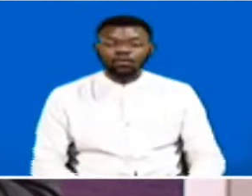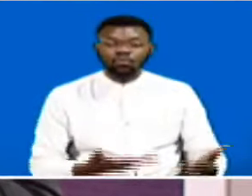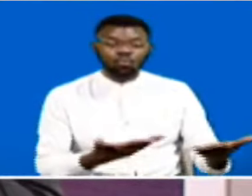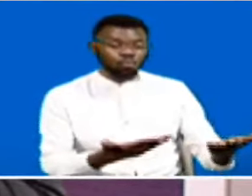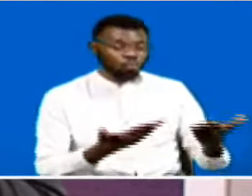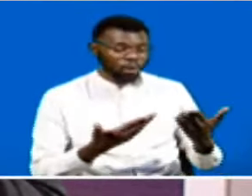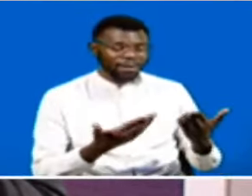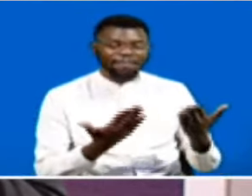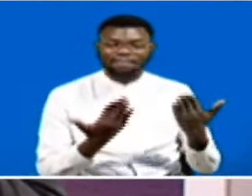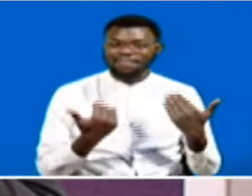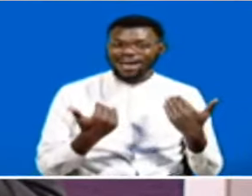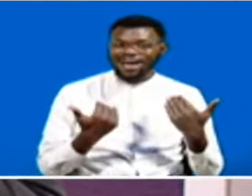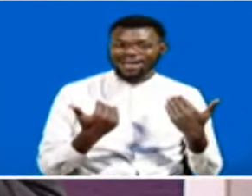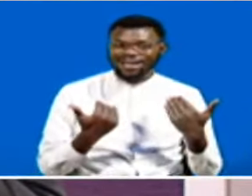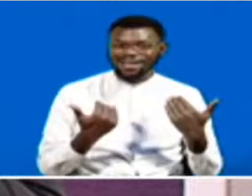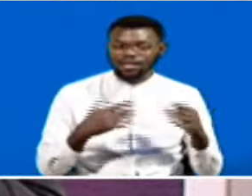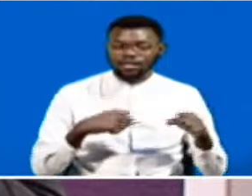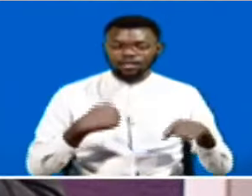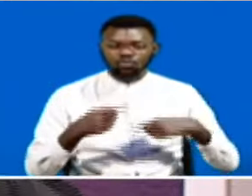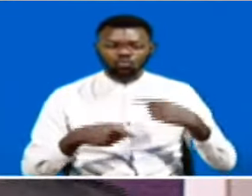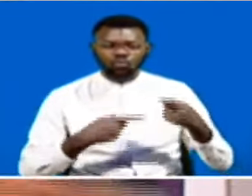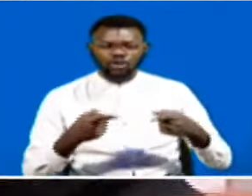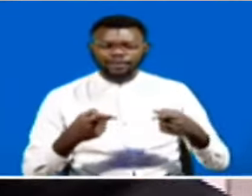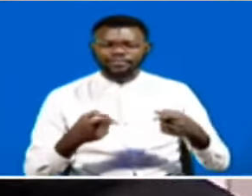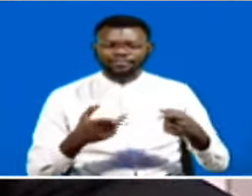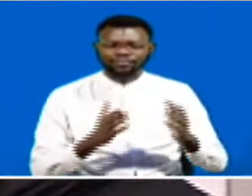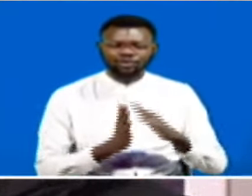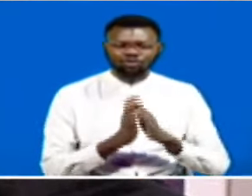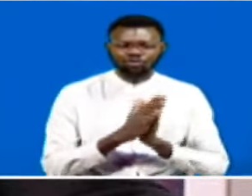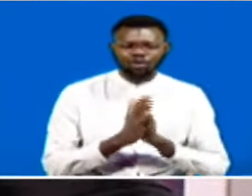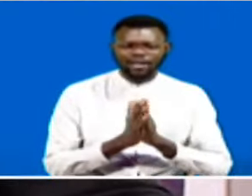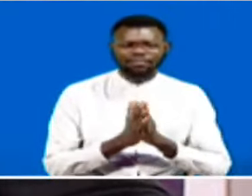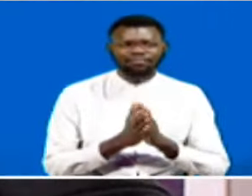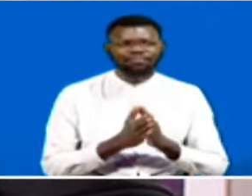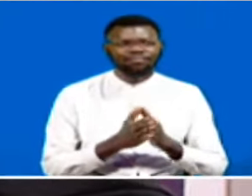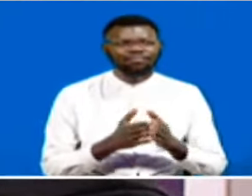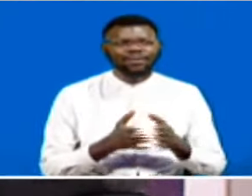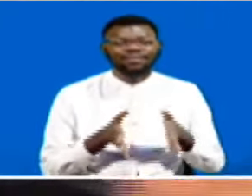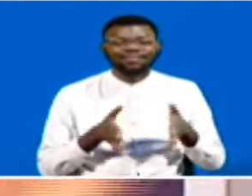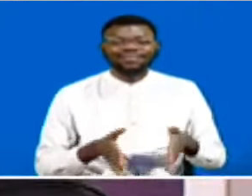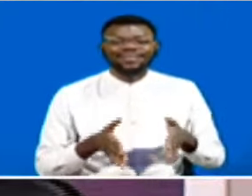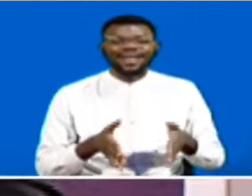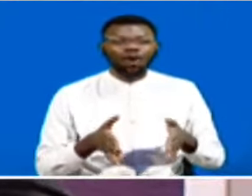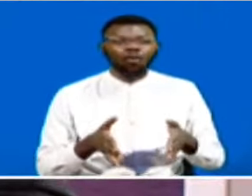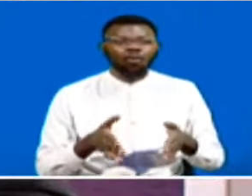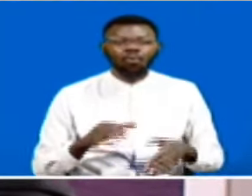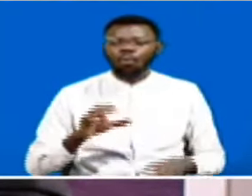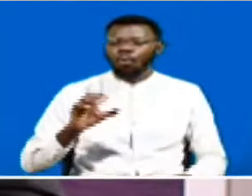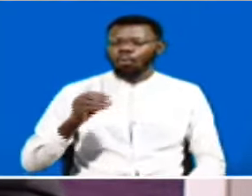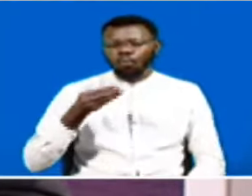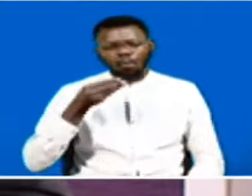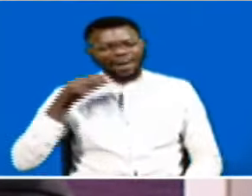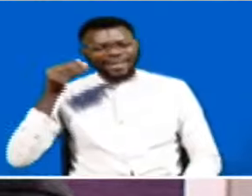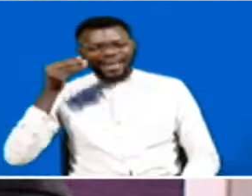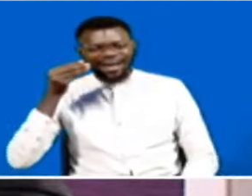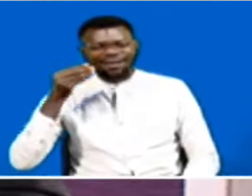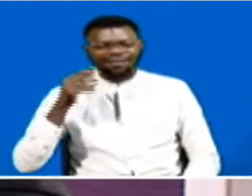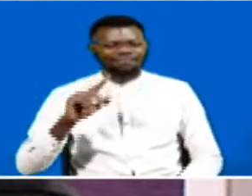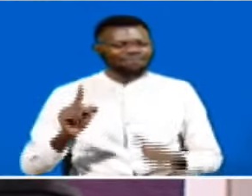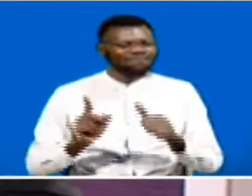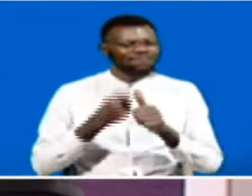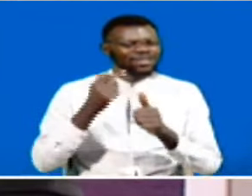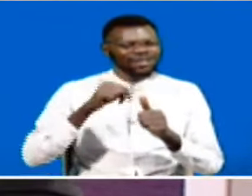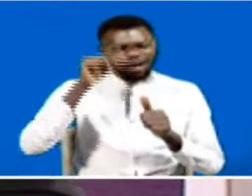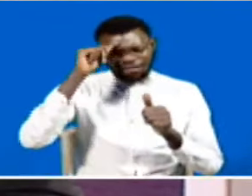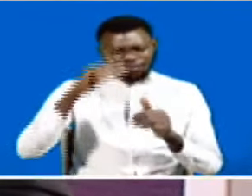Welcome back, and News Hour continues. With me now is Wycliffe Ambetsa Oparanya, the pioneer governor, Kakamega